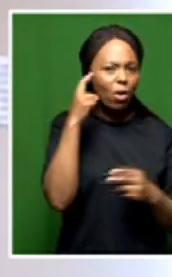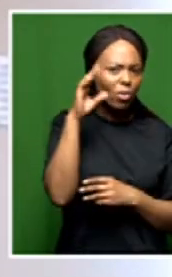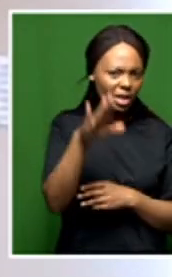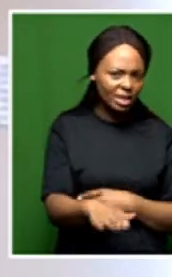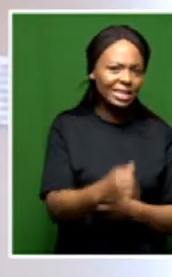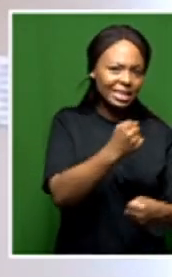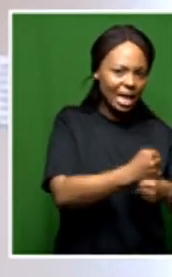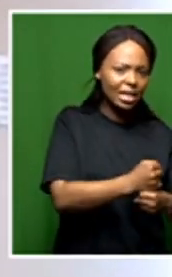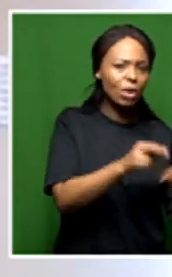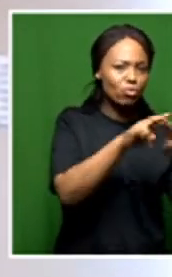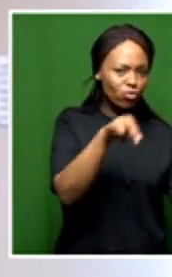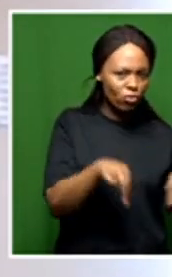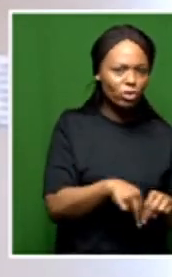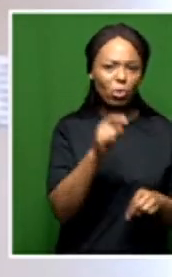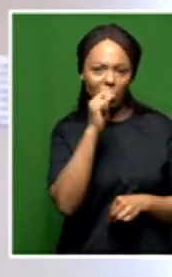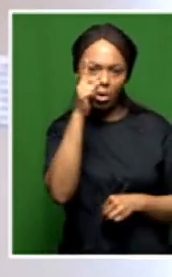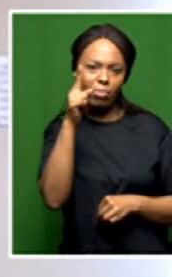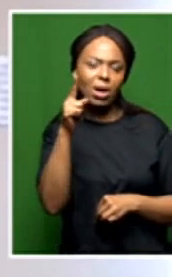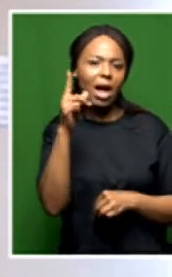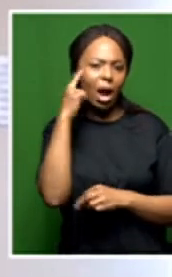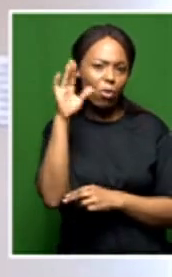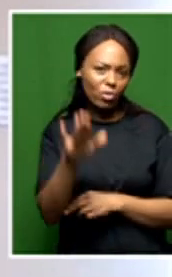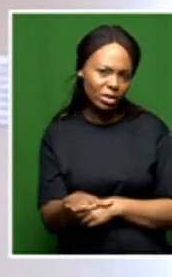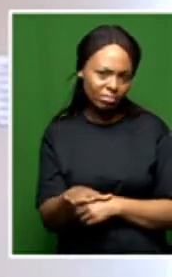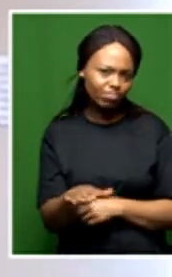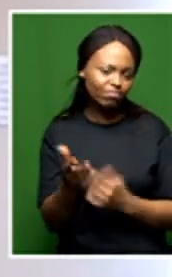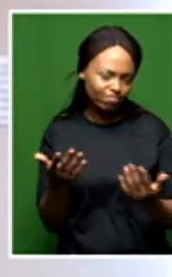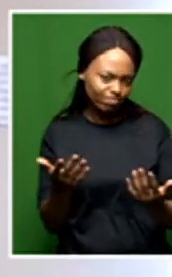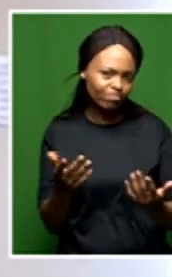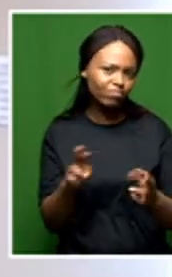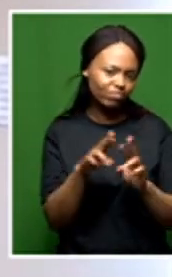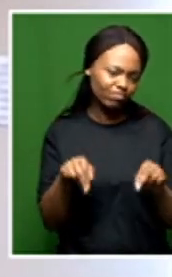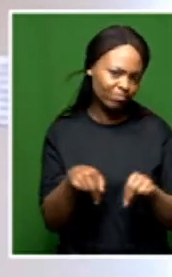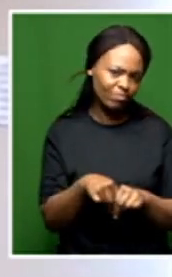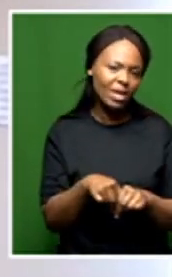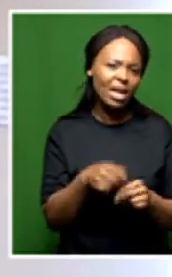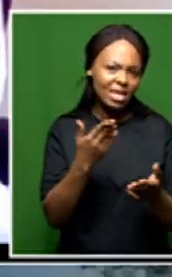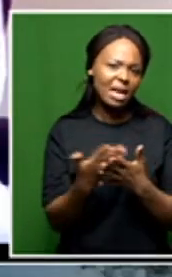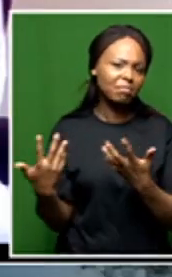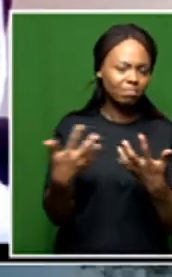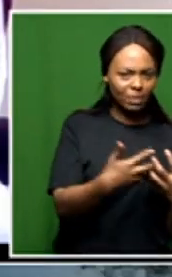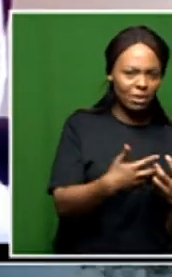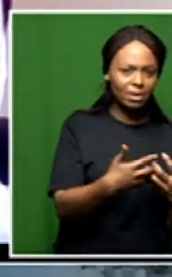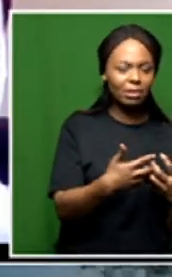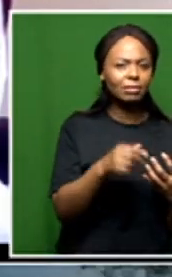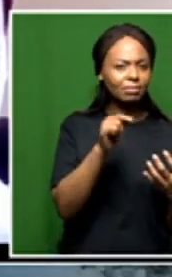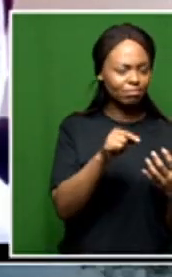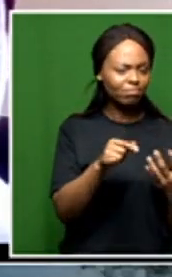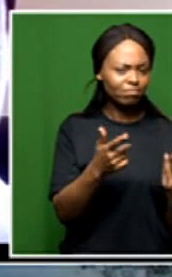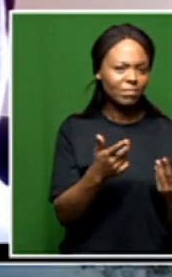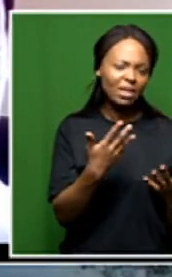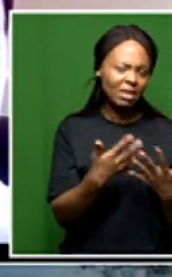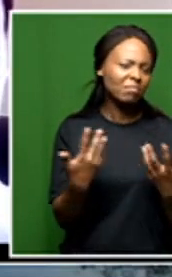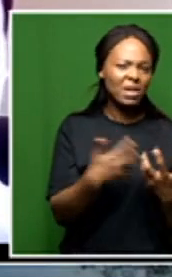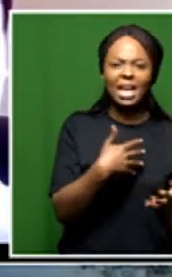room to luxury accommodation, which can suit any kind of a budget that person can have. So basically, what do you guys offer? I mean, what